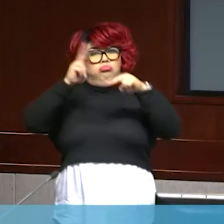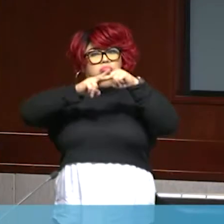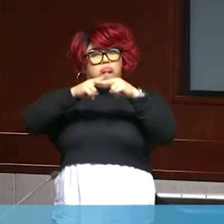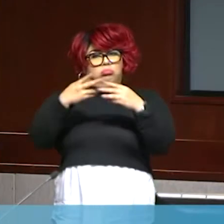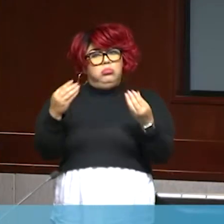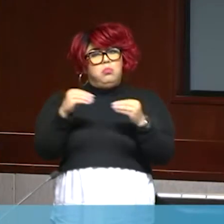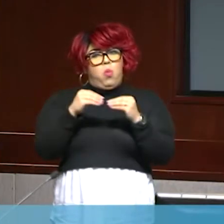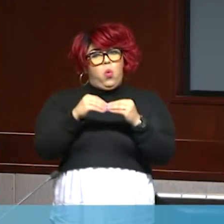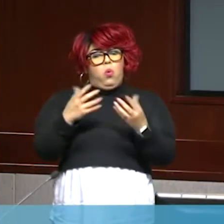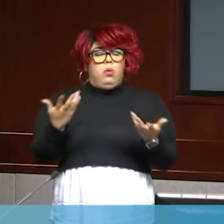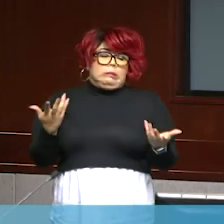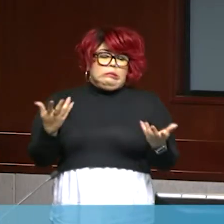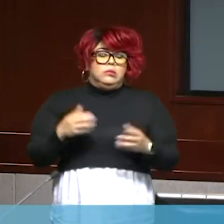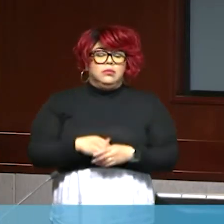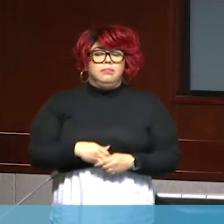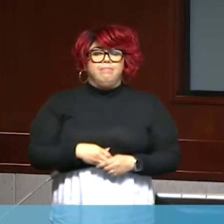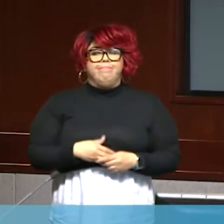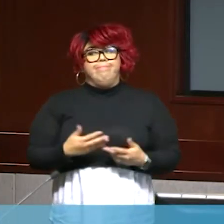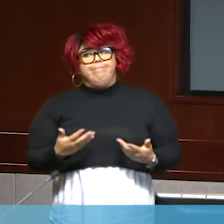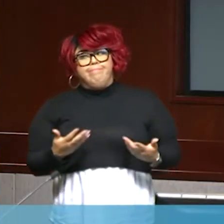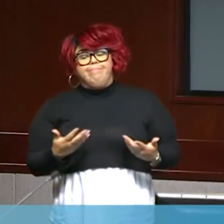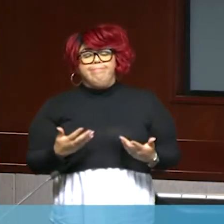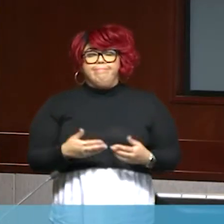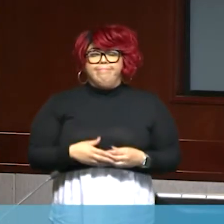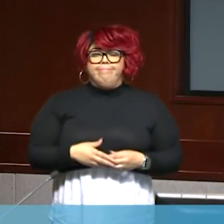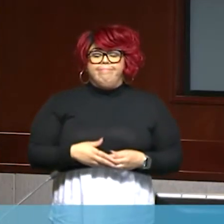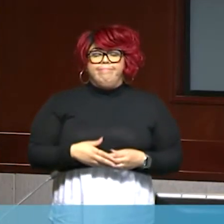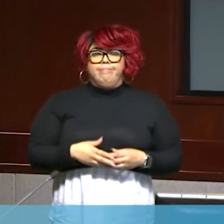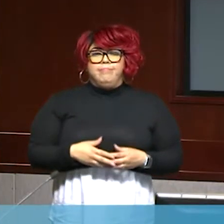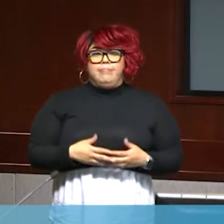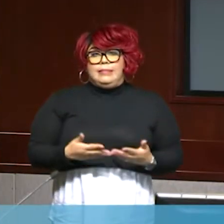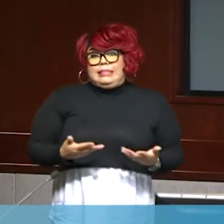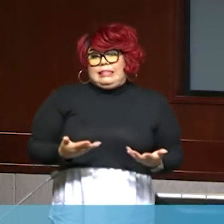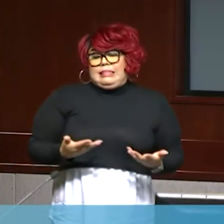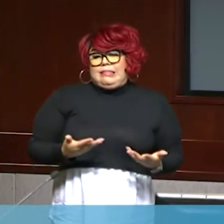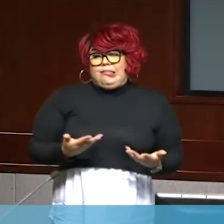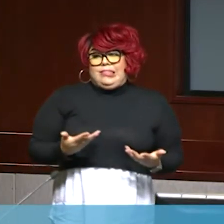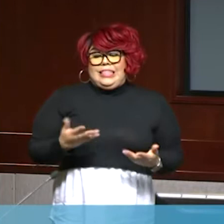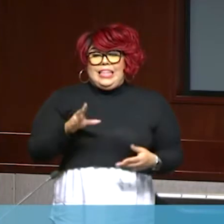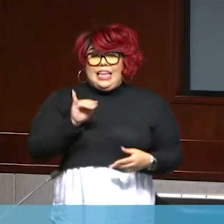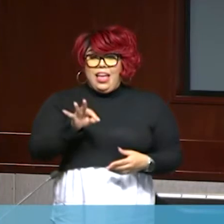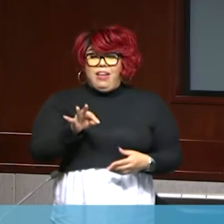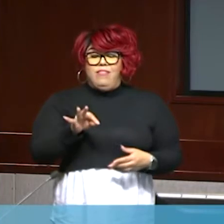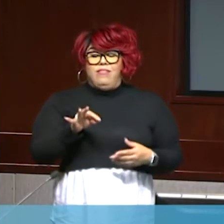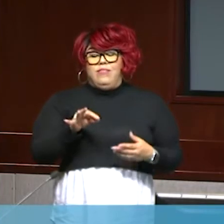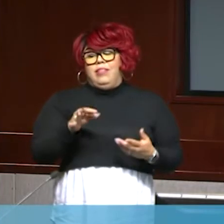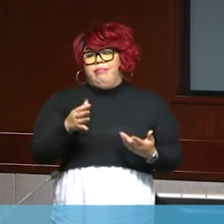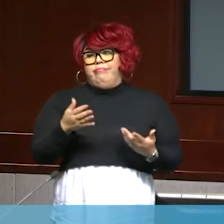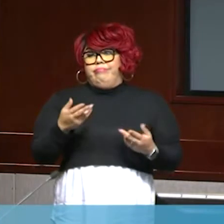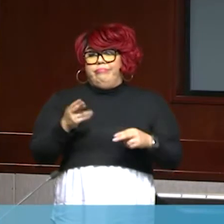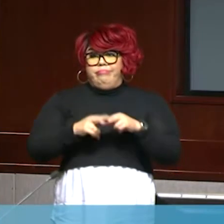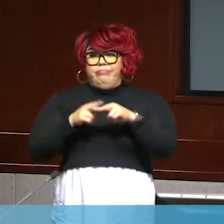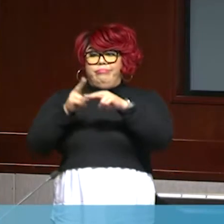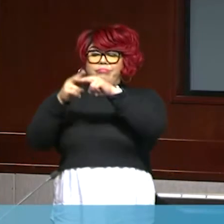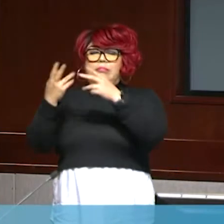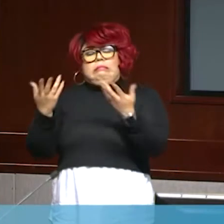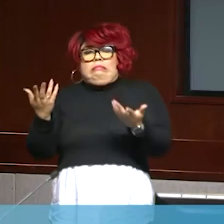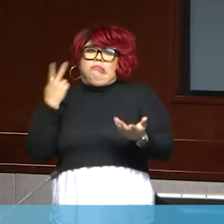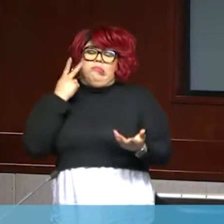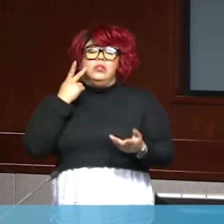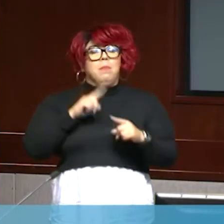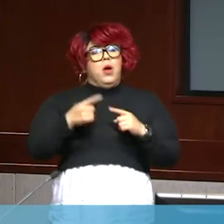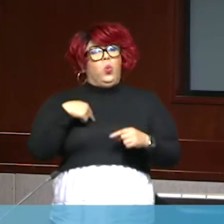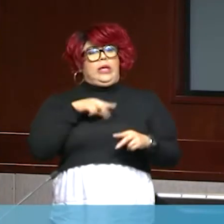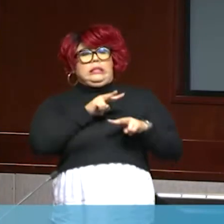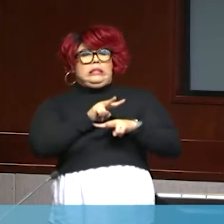reported out to us. And so I don't think that, that's something we continue to monitor, and we're going to continue to watch as that